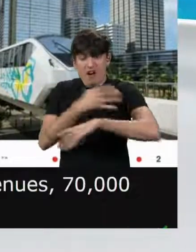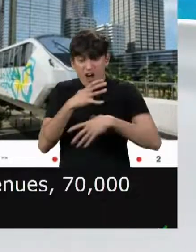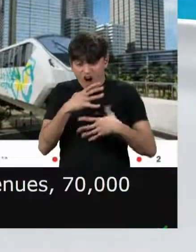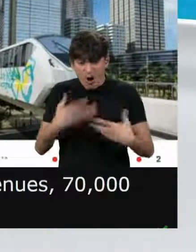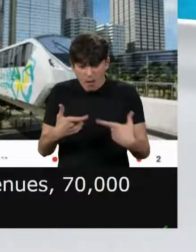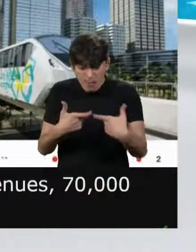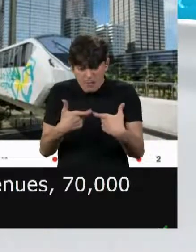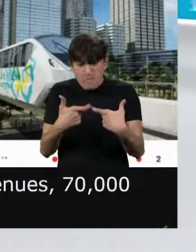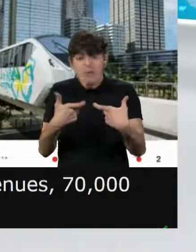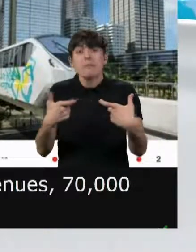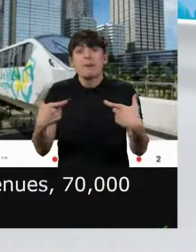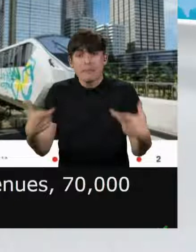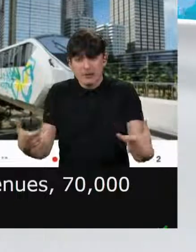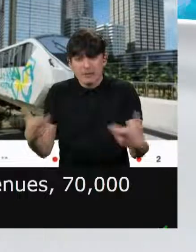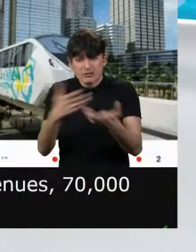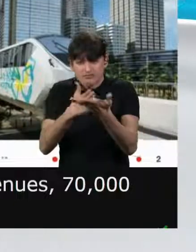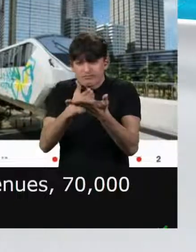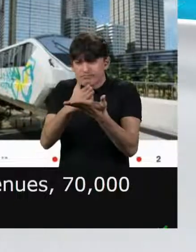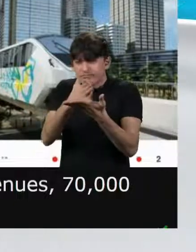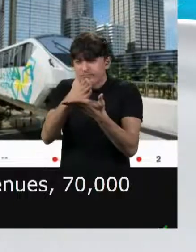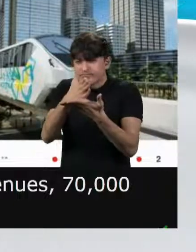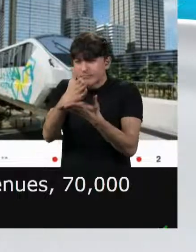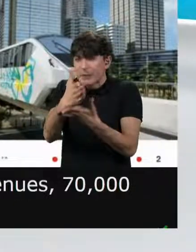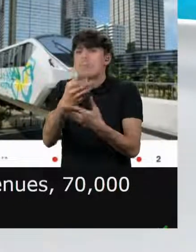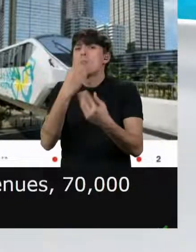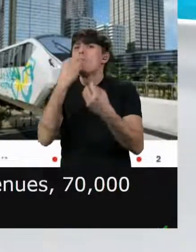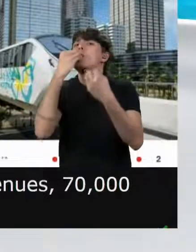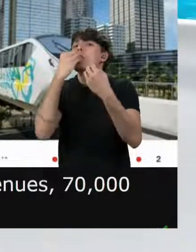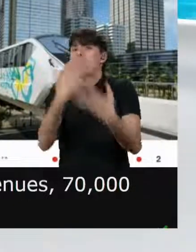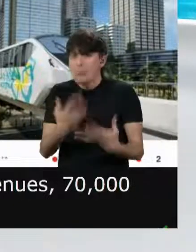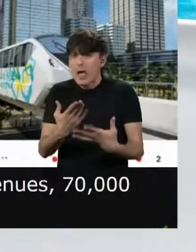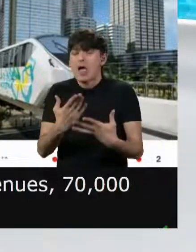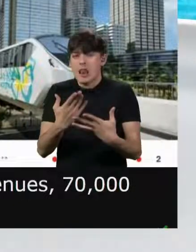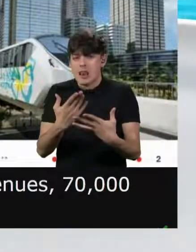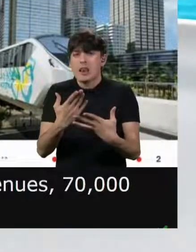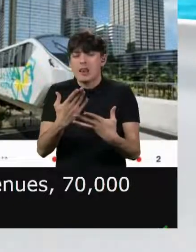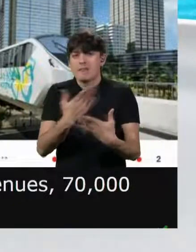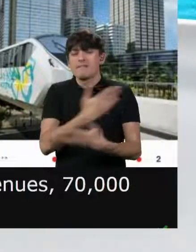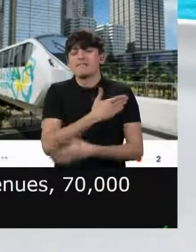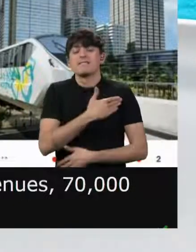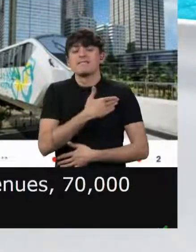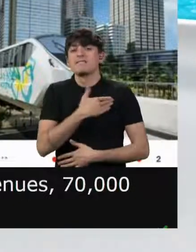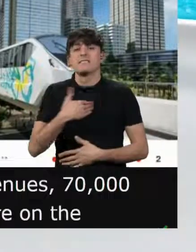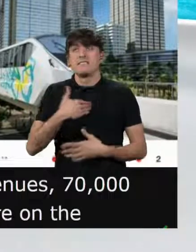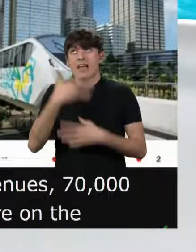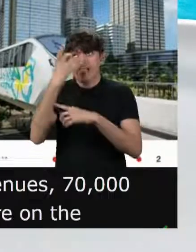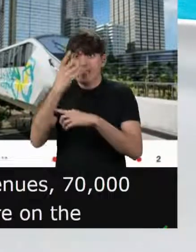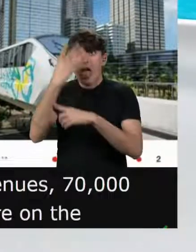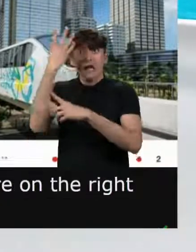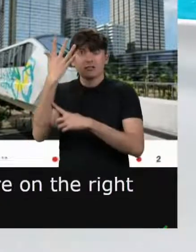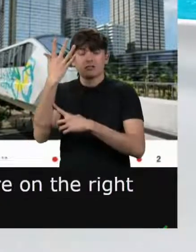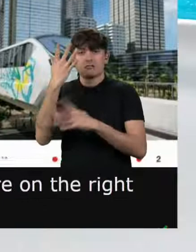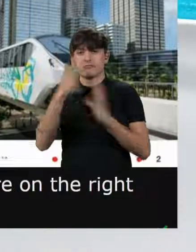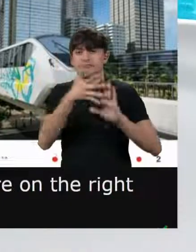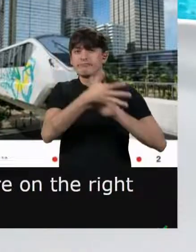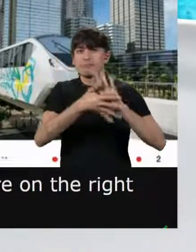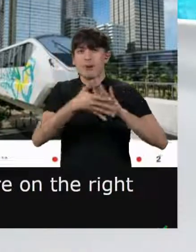now. So we're on the right path, and there we are. We think that these